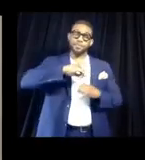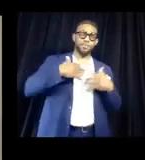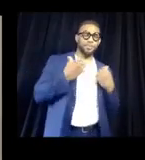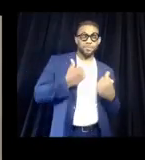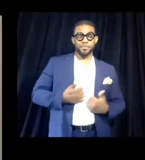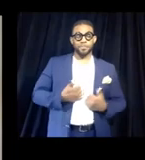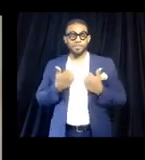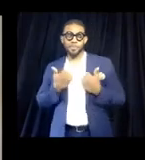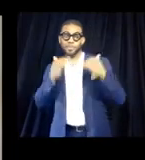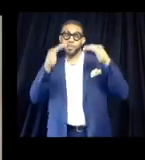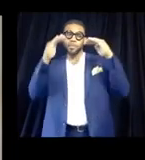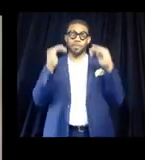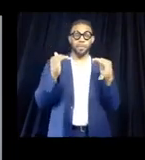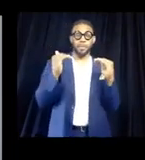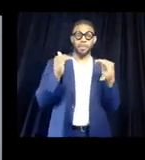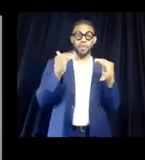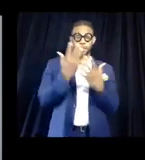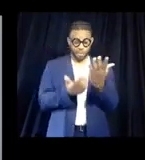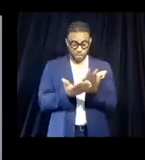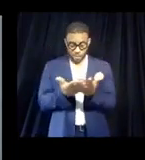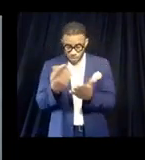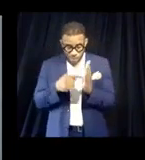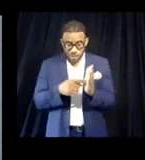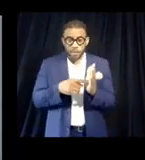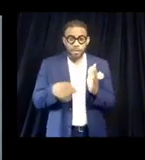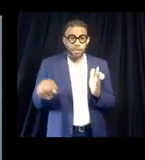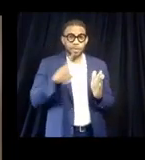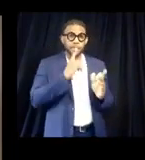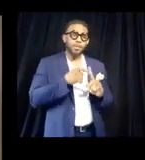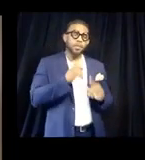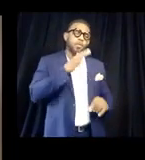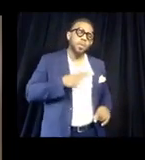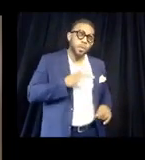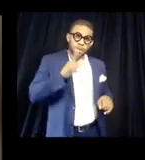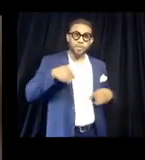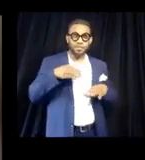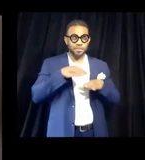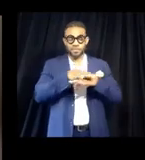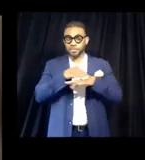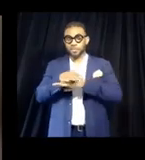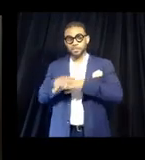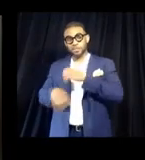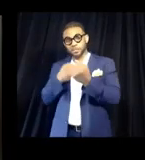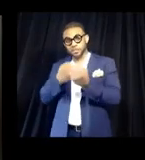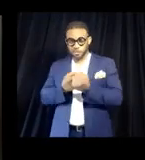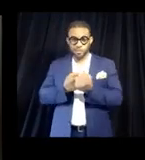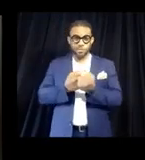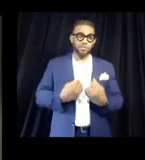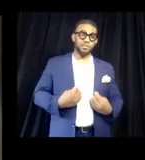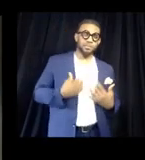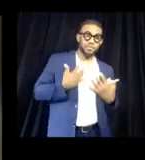resistance, courage, survival, and hope. The hands represented here are from women who have influenced,